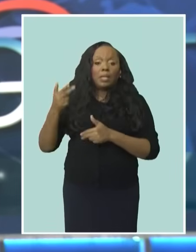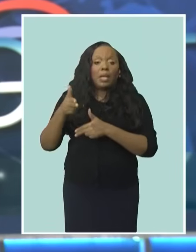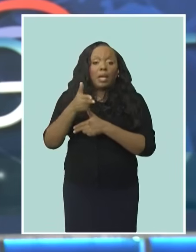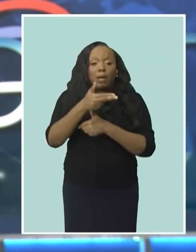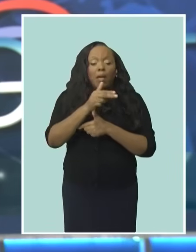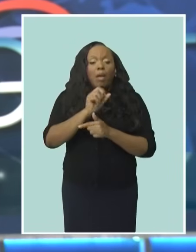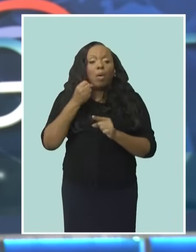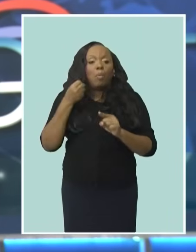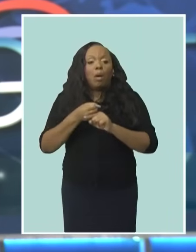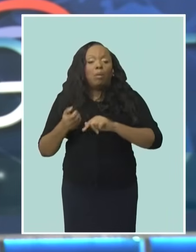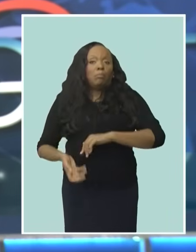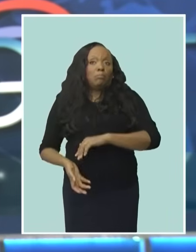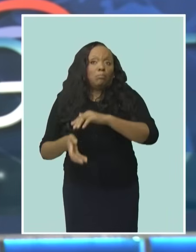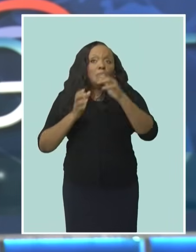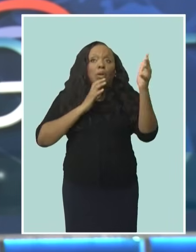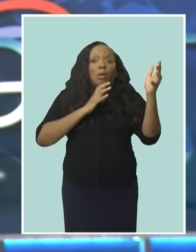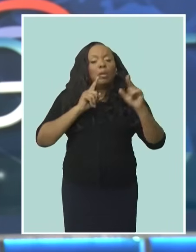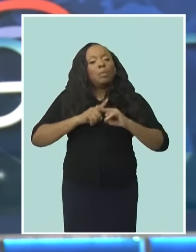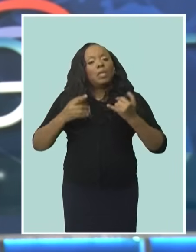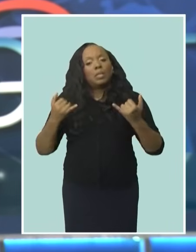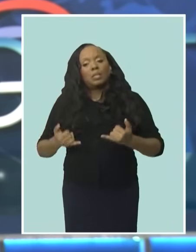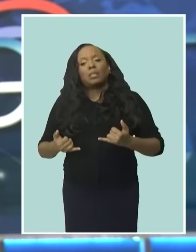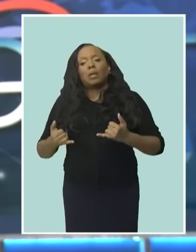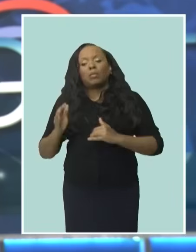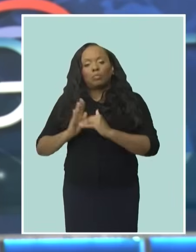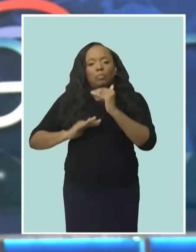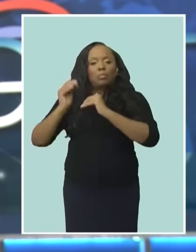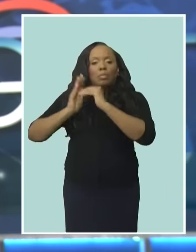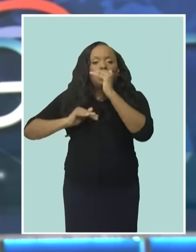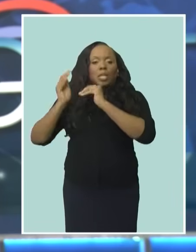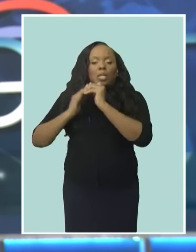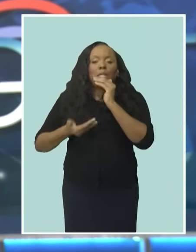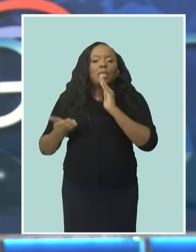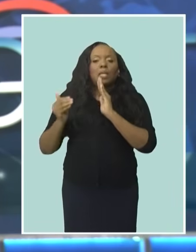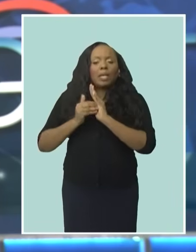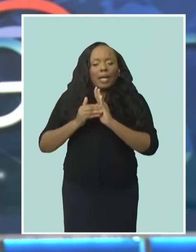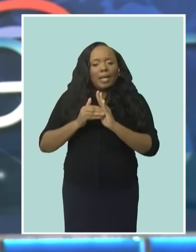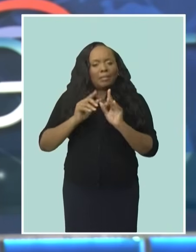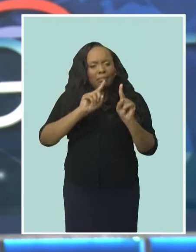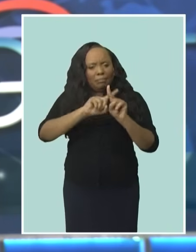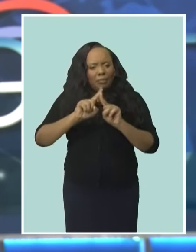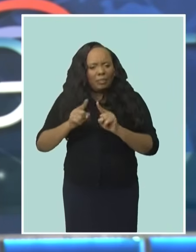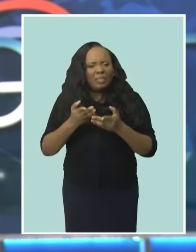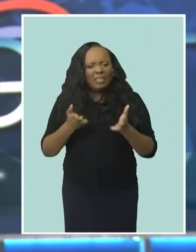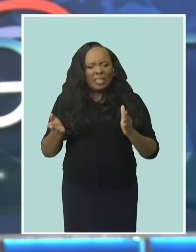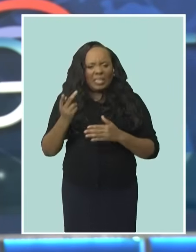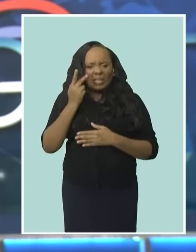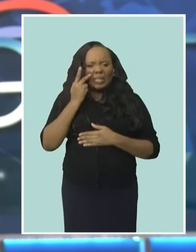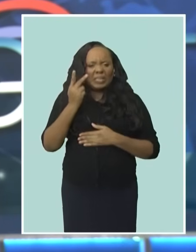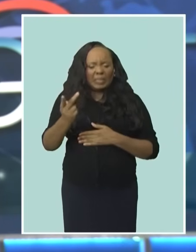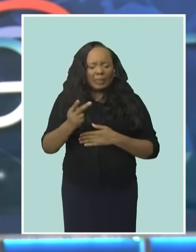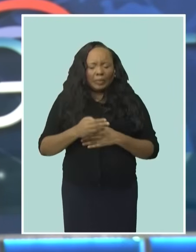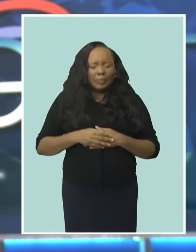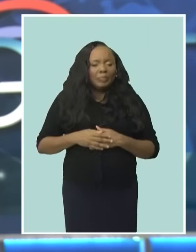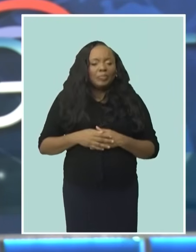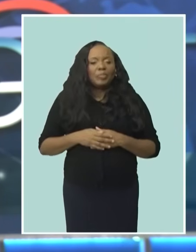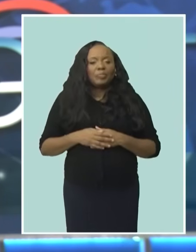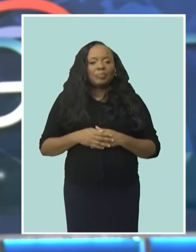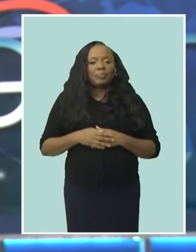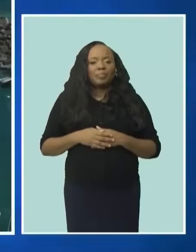following damage caused by Hurricane Beryl just last year. Our team, comprising Anesta Henry and Patrick Murray, took part in that